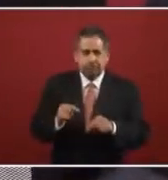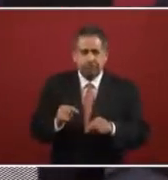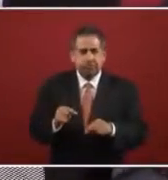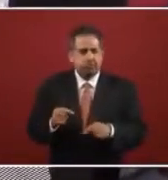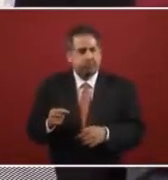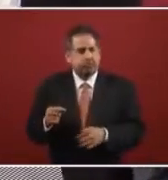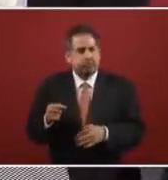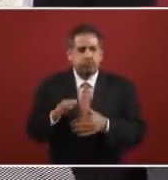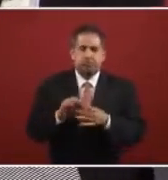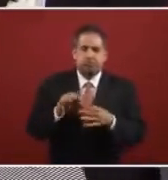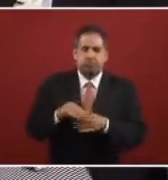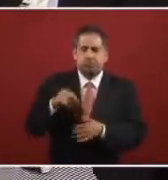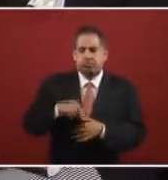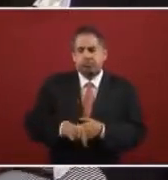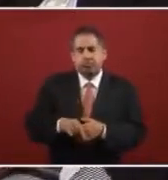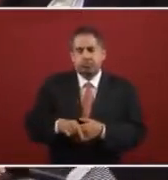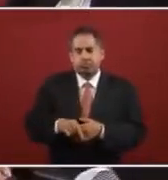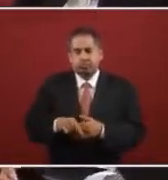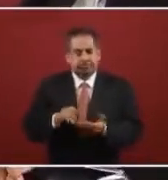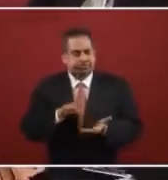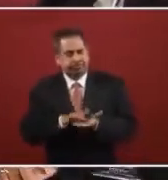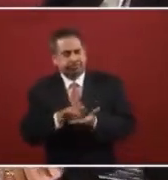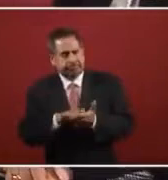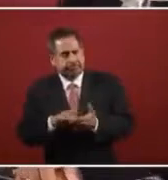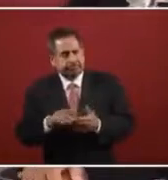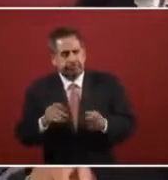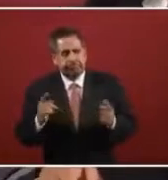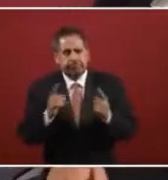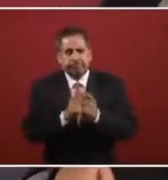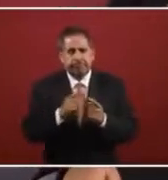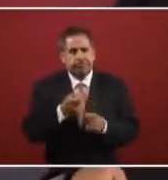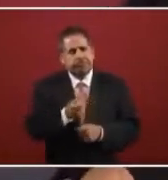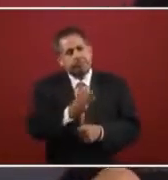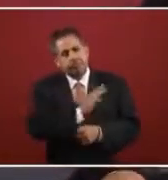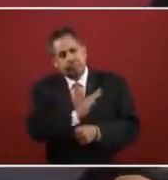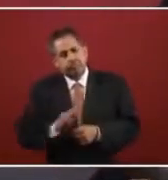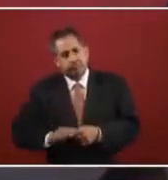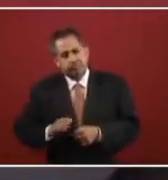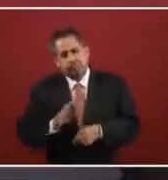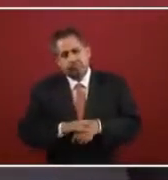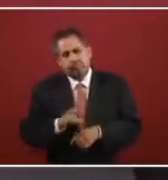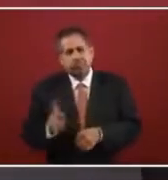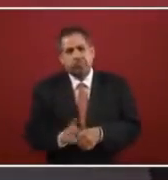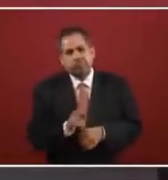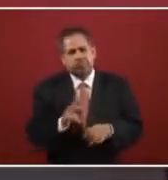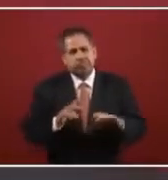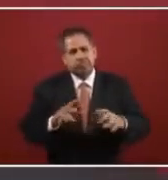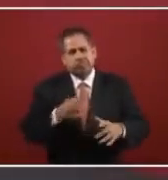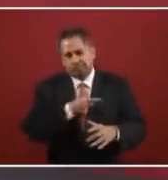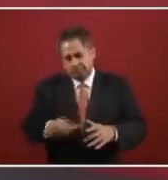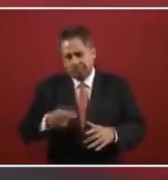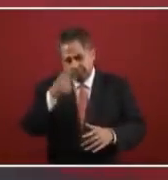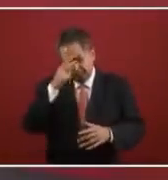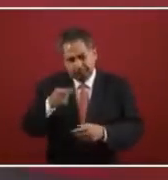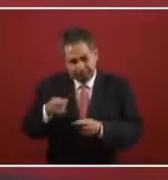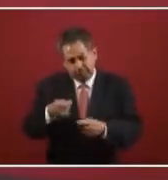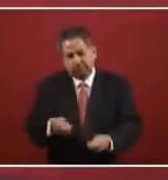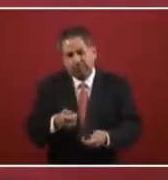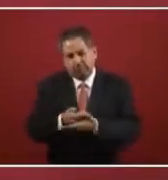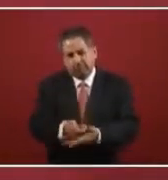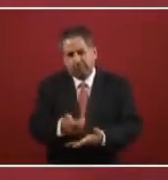aquí So here he can come and give the support a municipios pobres. to the impoverished people Ok, of